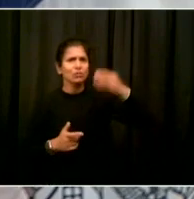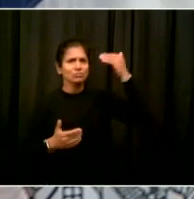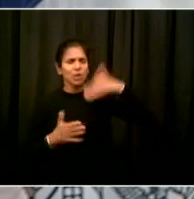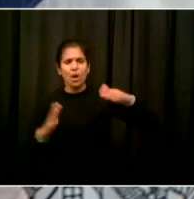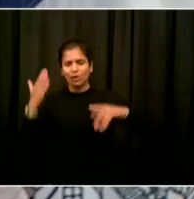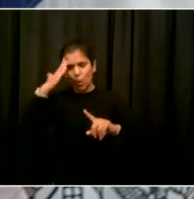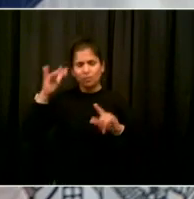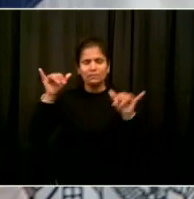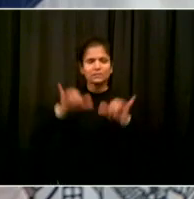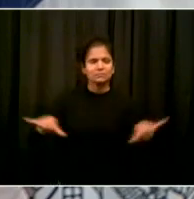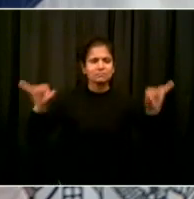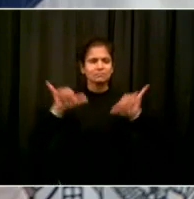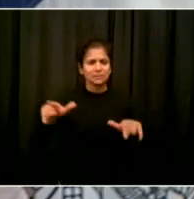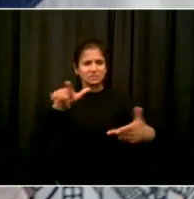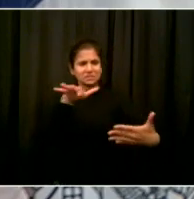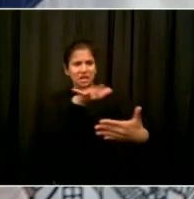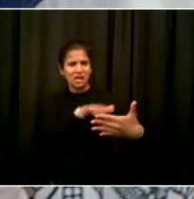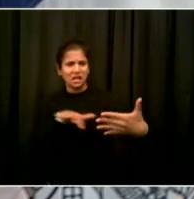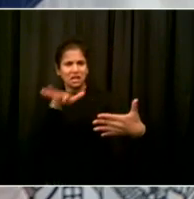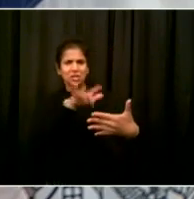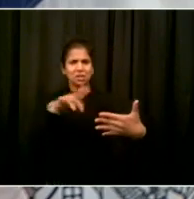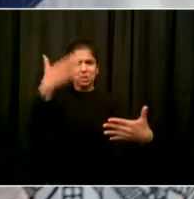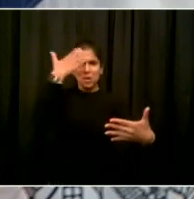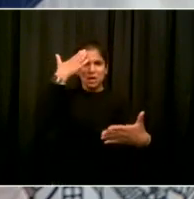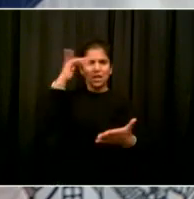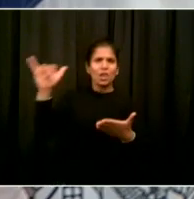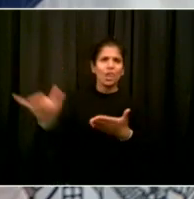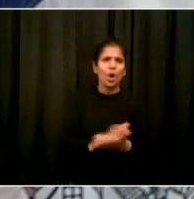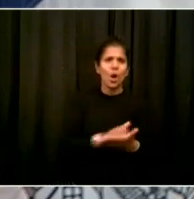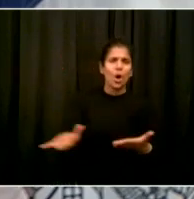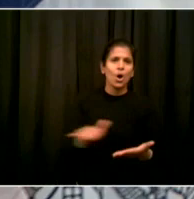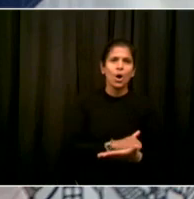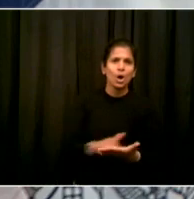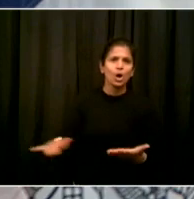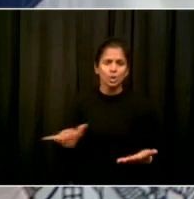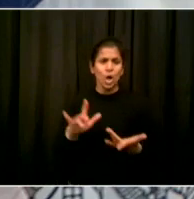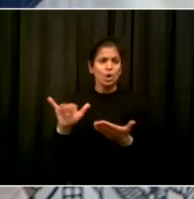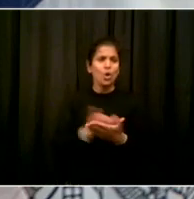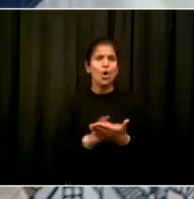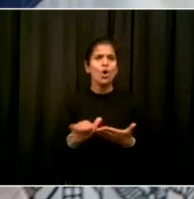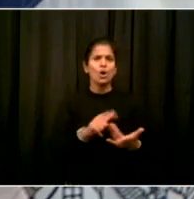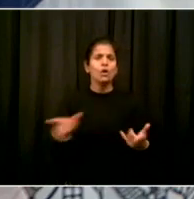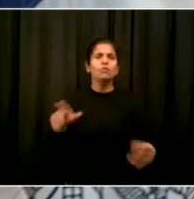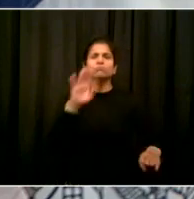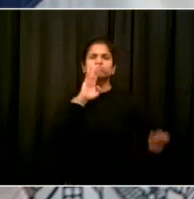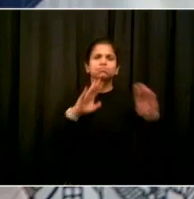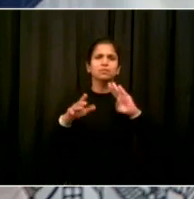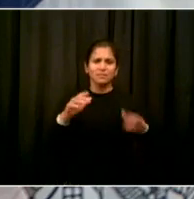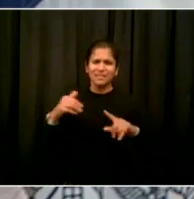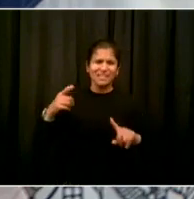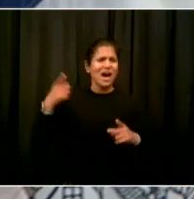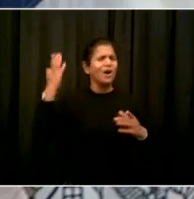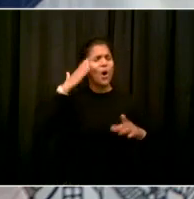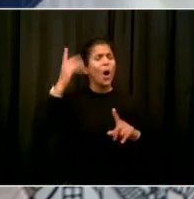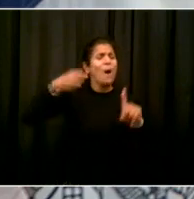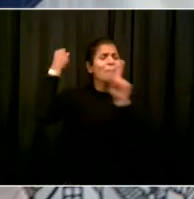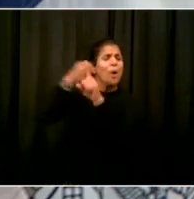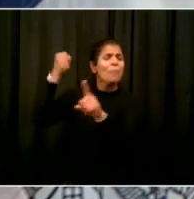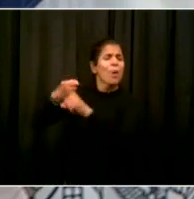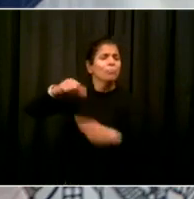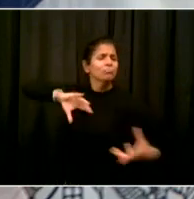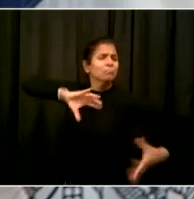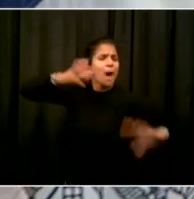look at the last quarter century of the NYPD fighting back, reducing crime in an unprecedented